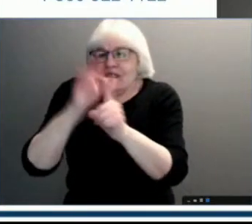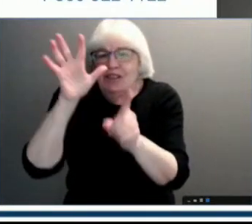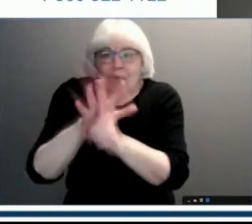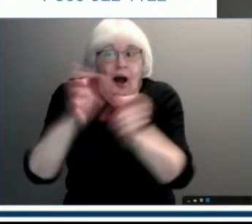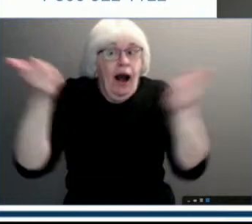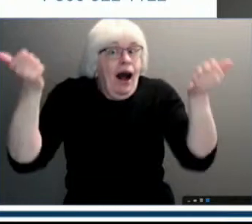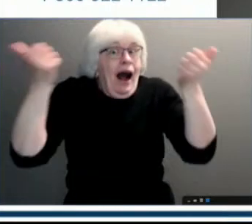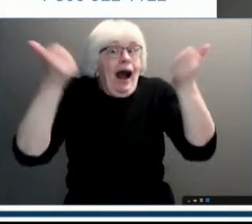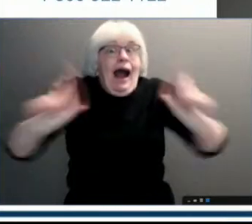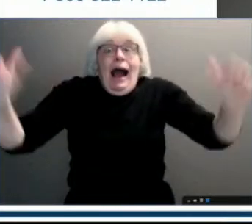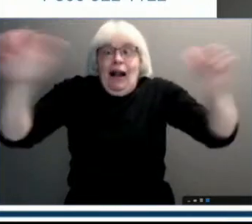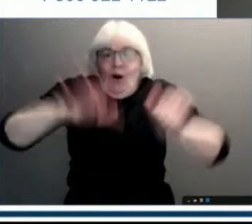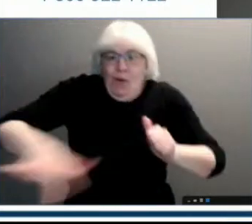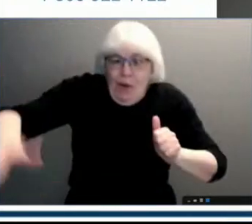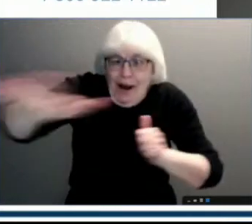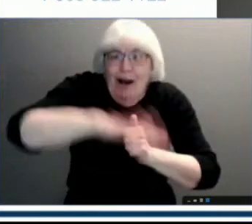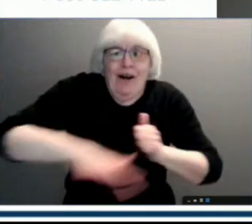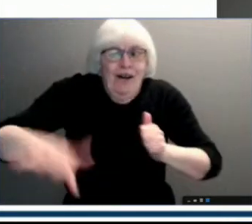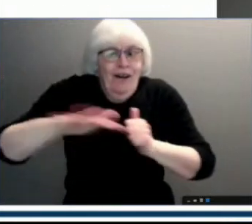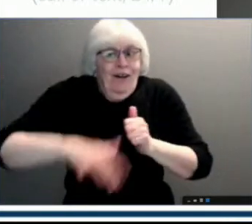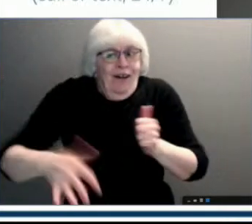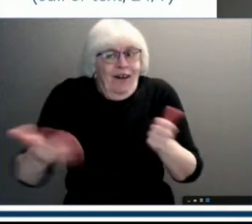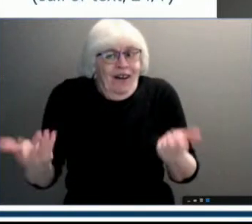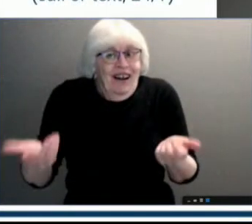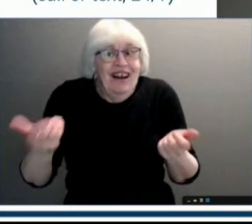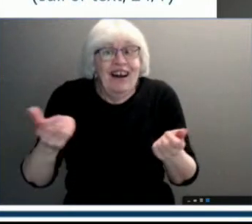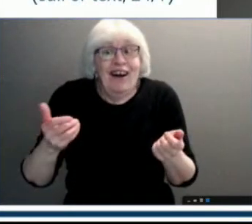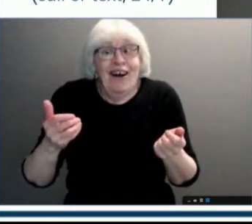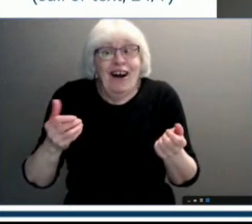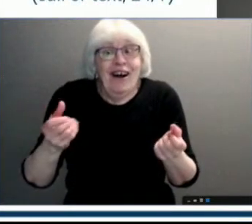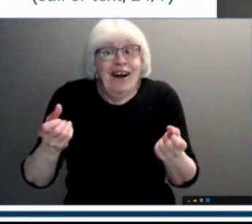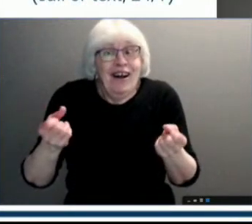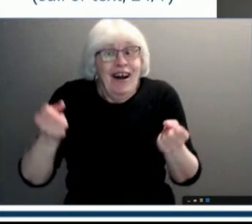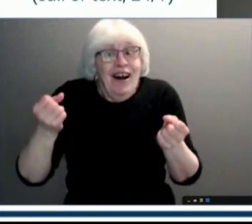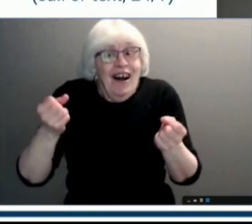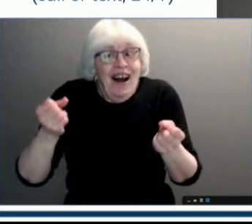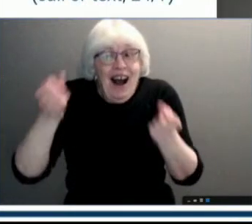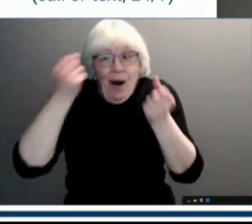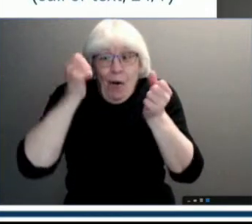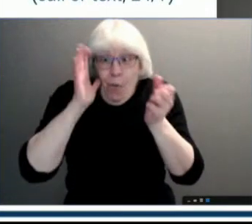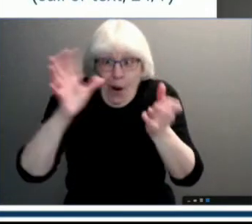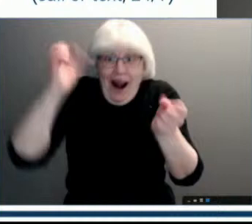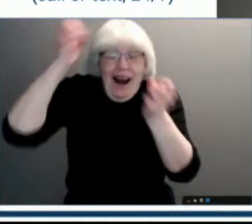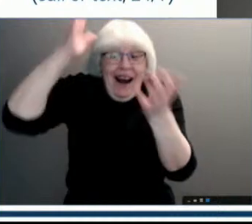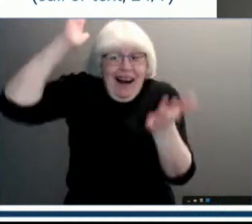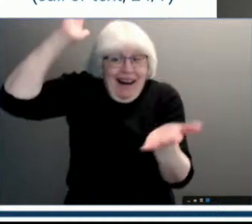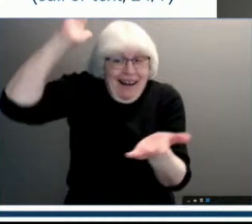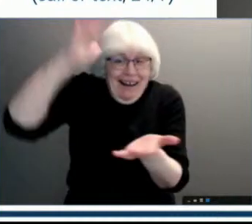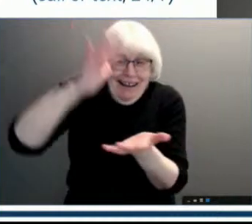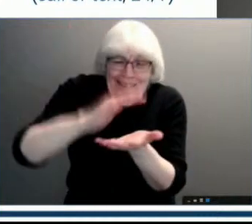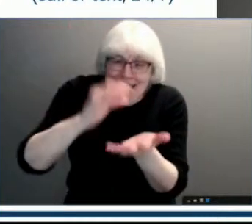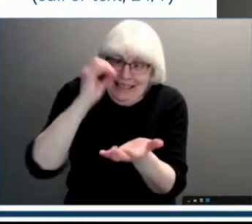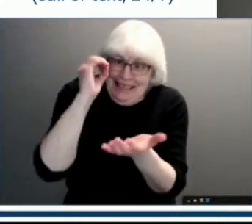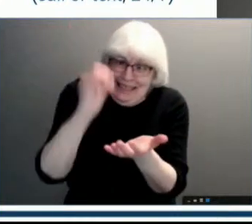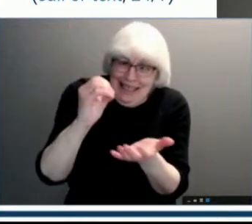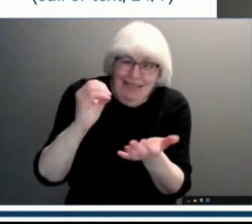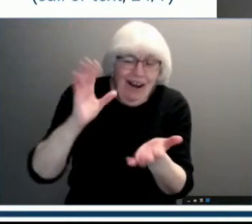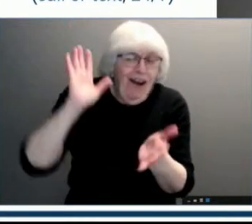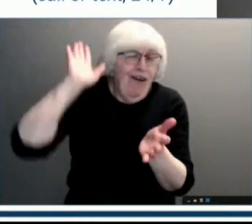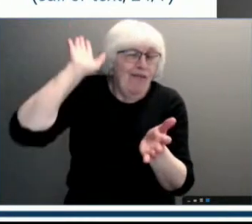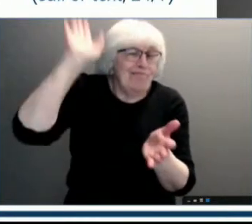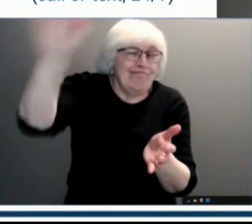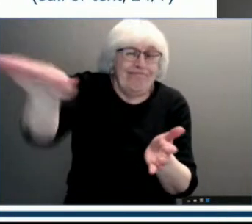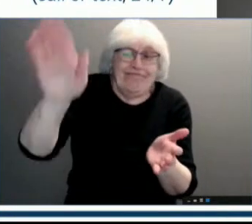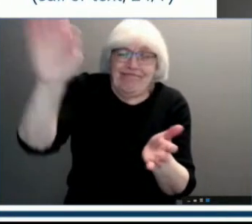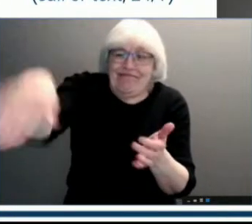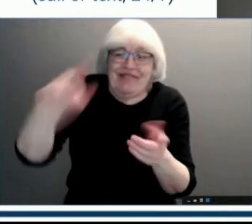cases anytime soon. It's about managing and slowing down the spread, but not eliminating it. And I'm